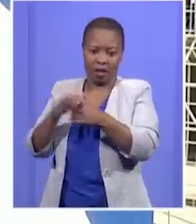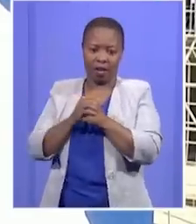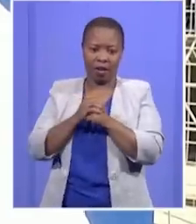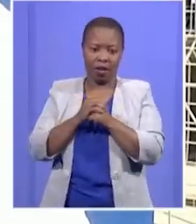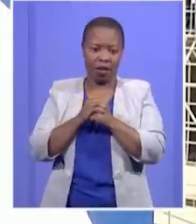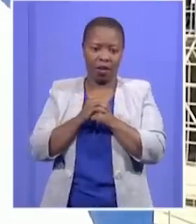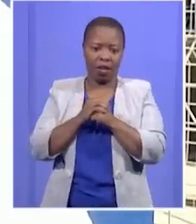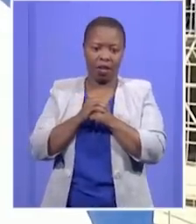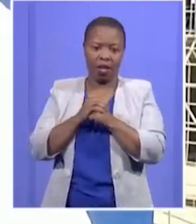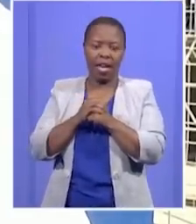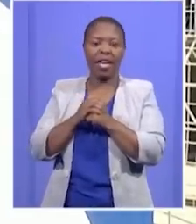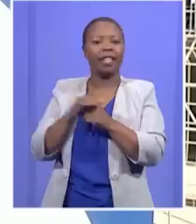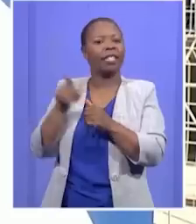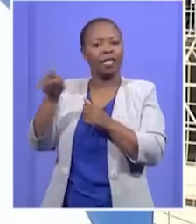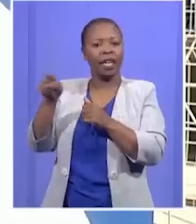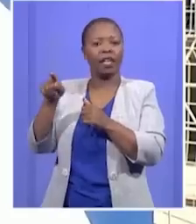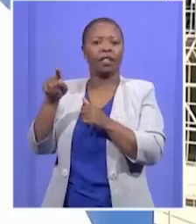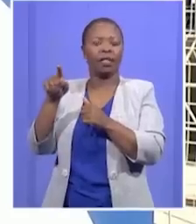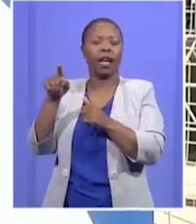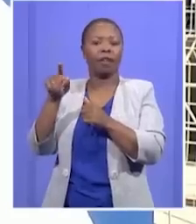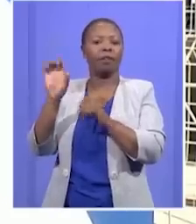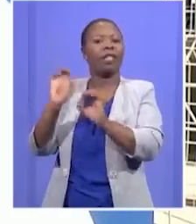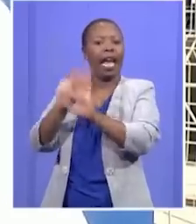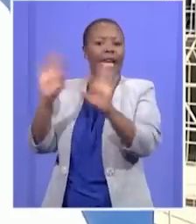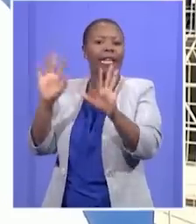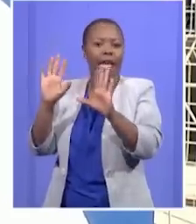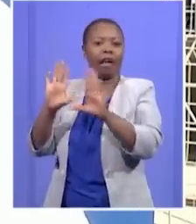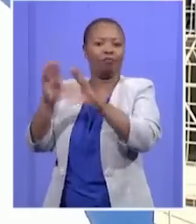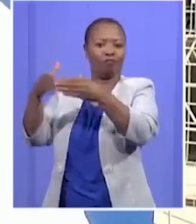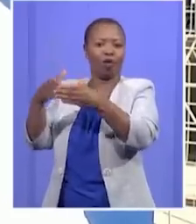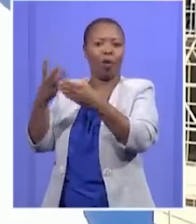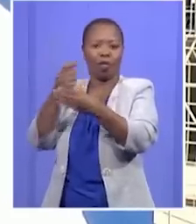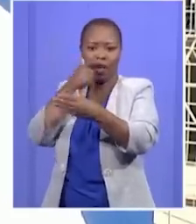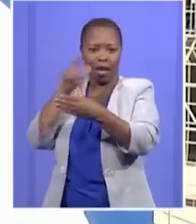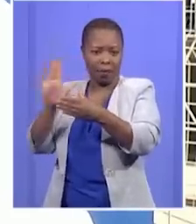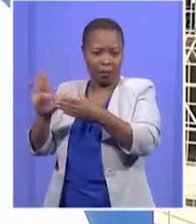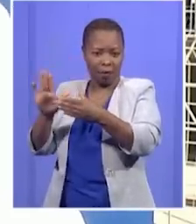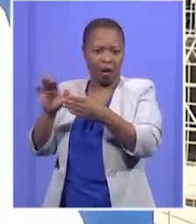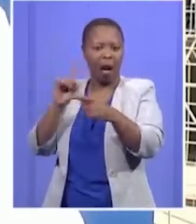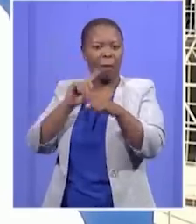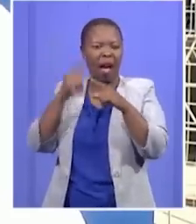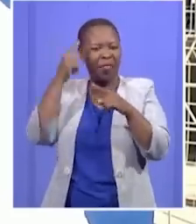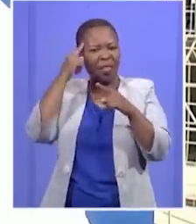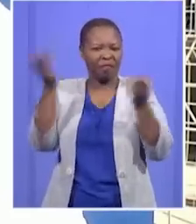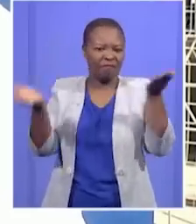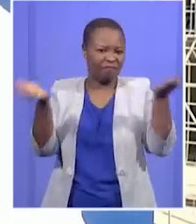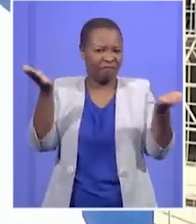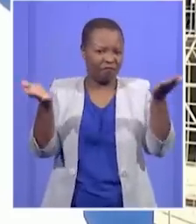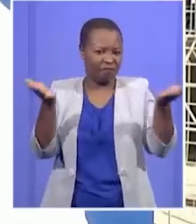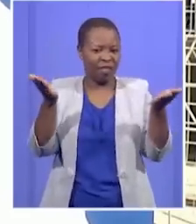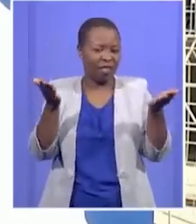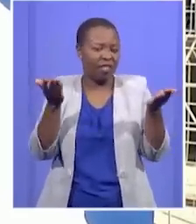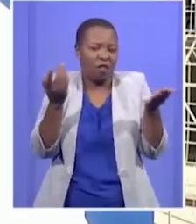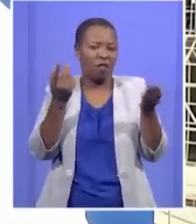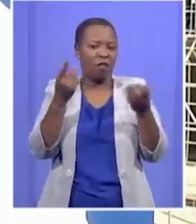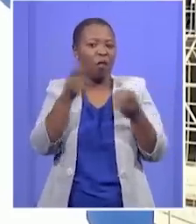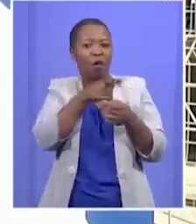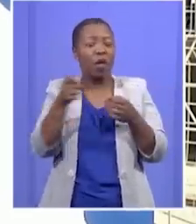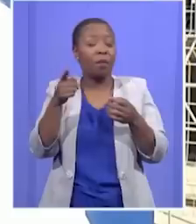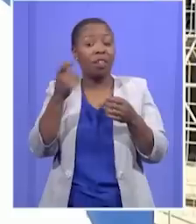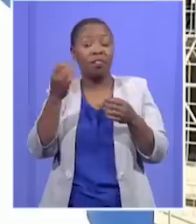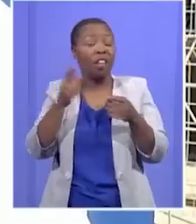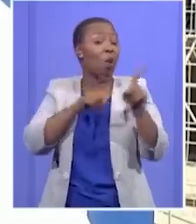with Ronald. So I think it bodes good for them, whether they win or lose, in the sense that